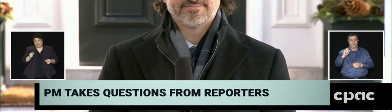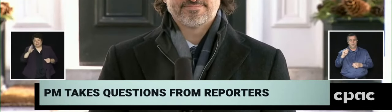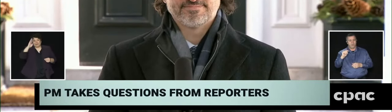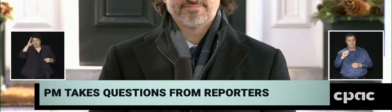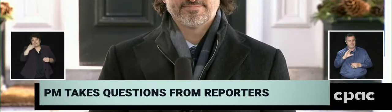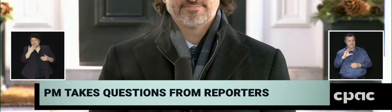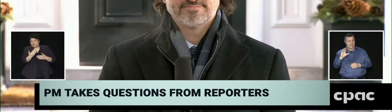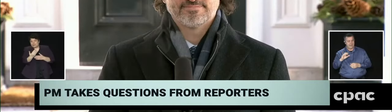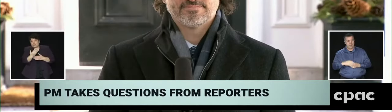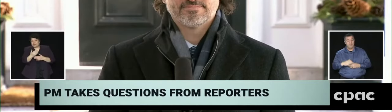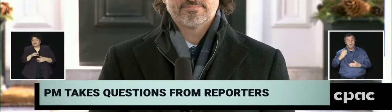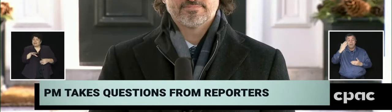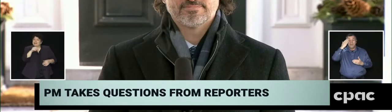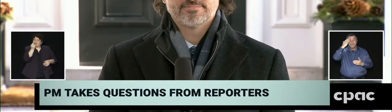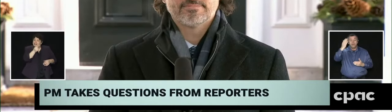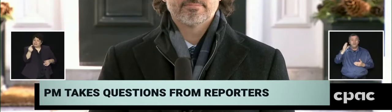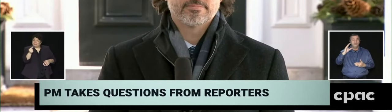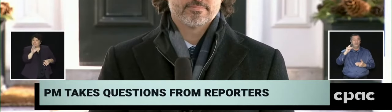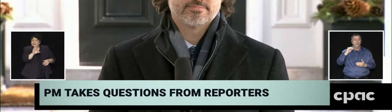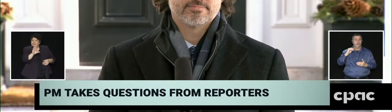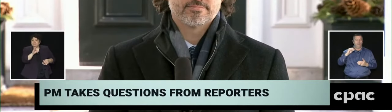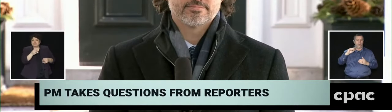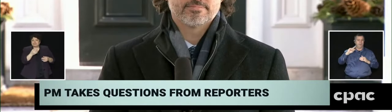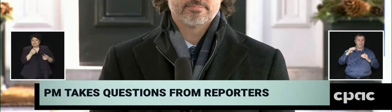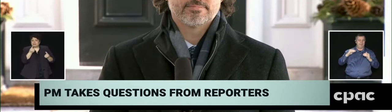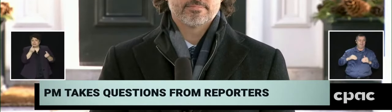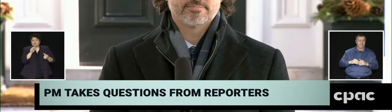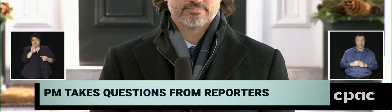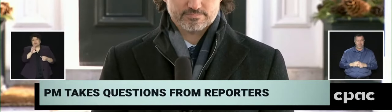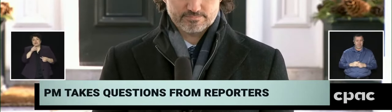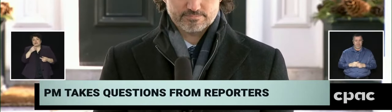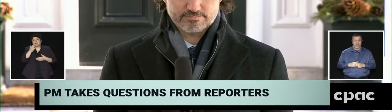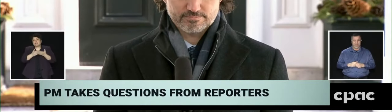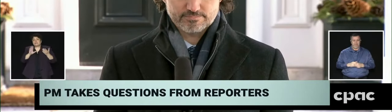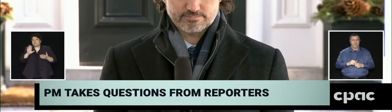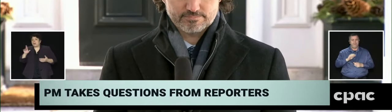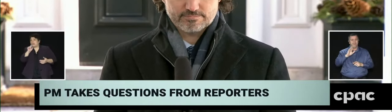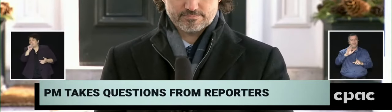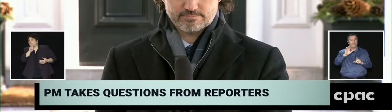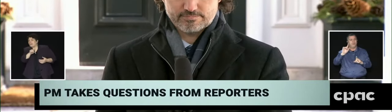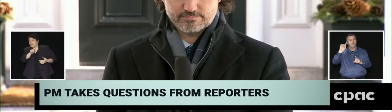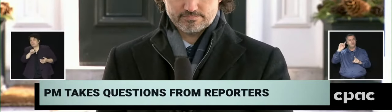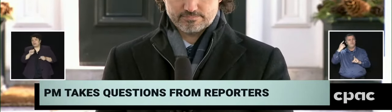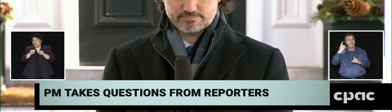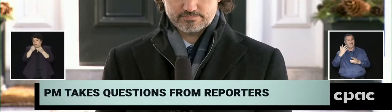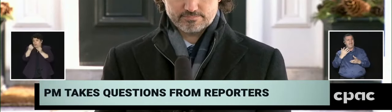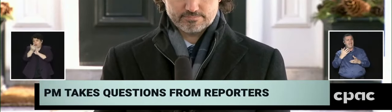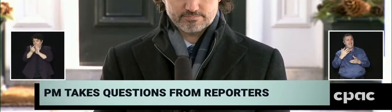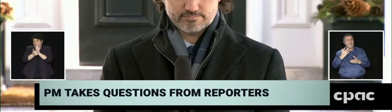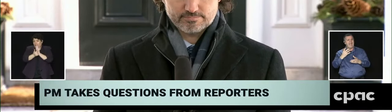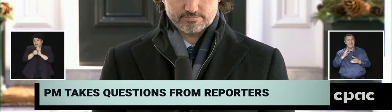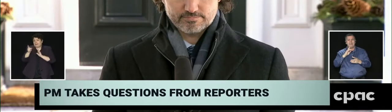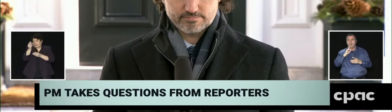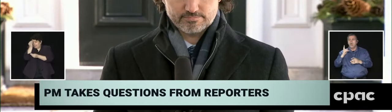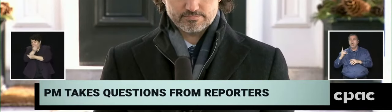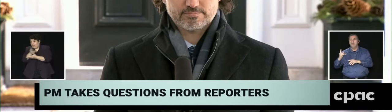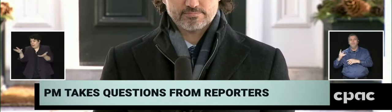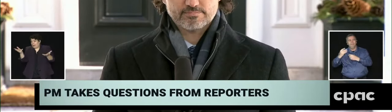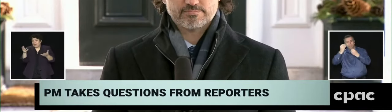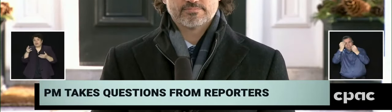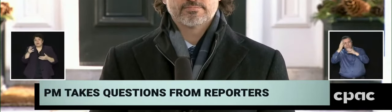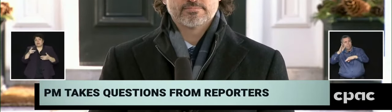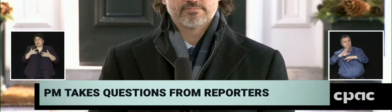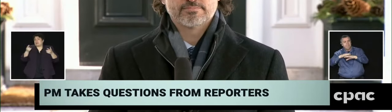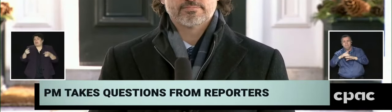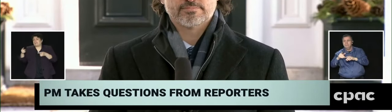Minister. Your government has responded to federal whistleblowers who broke the law by leaking information to the public about what was happening